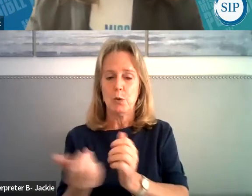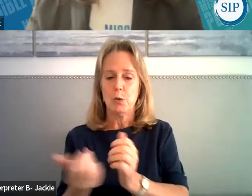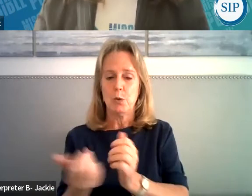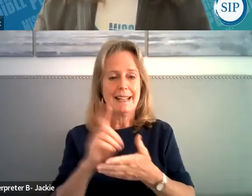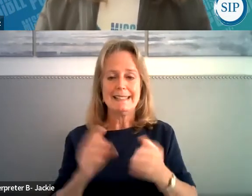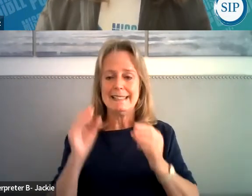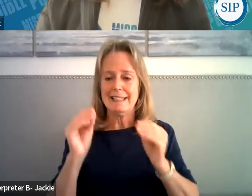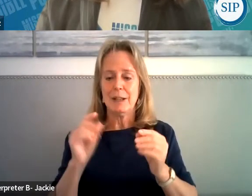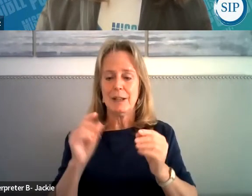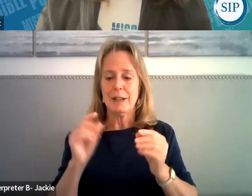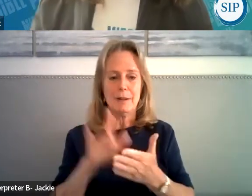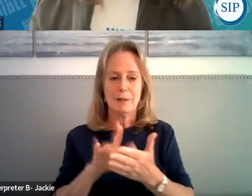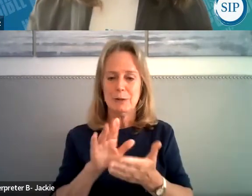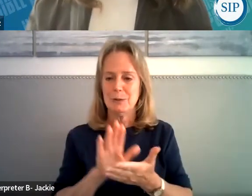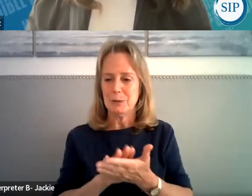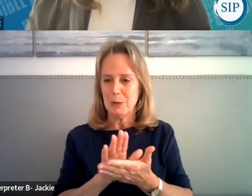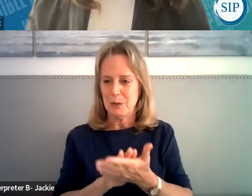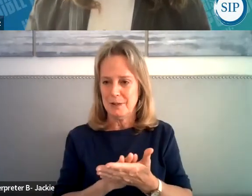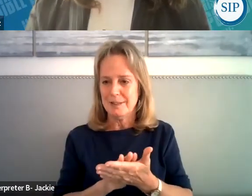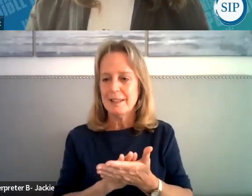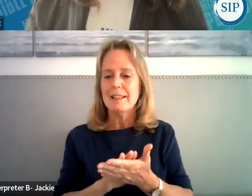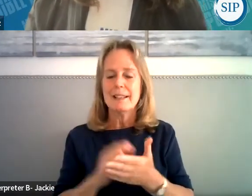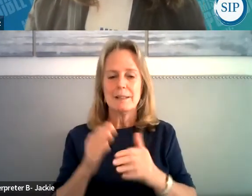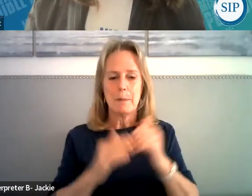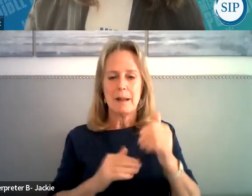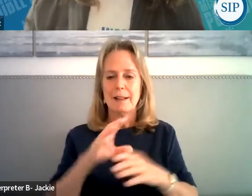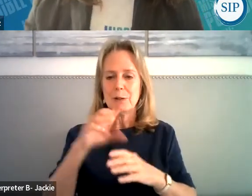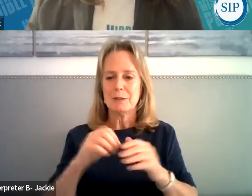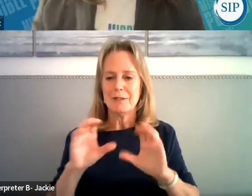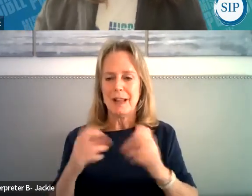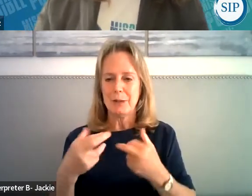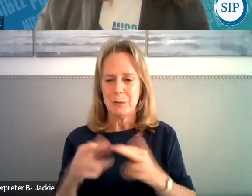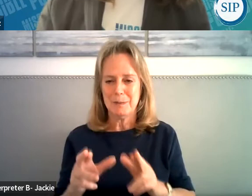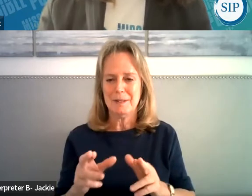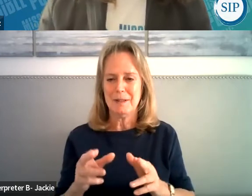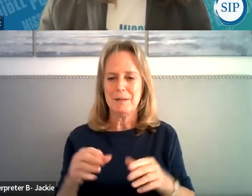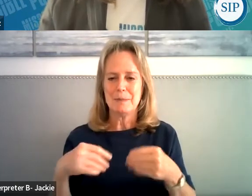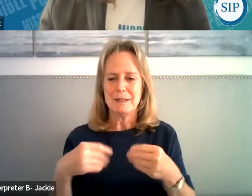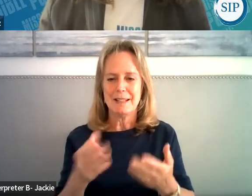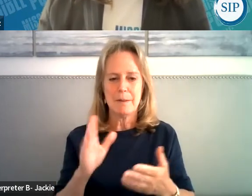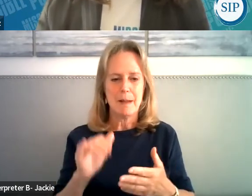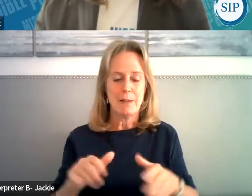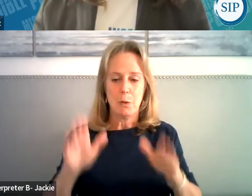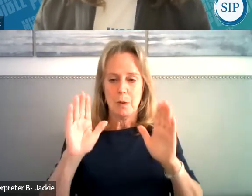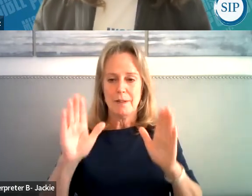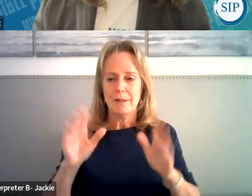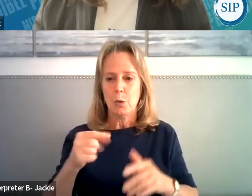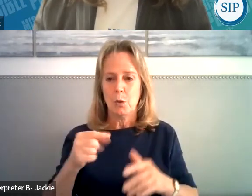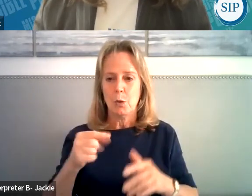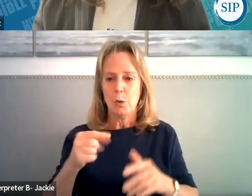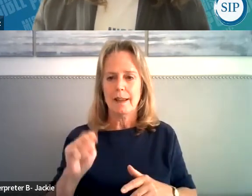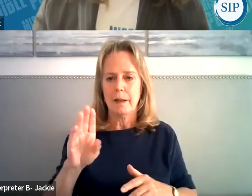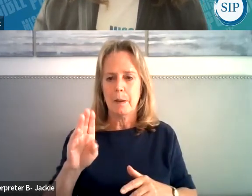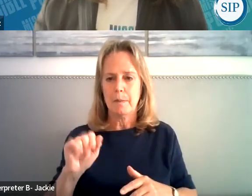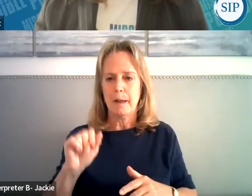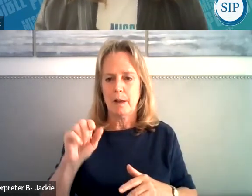Teaching in Middle School to Build Inclusive Classrooms, presented by the wonderful Gwen Bakurin and